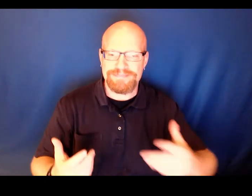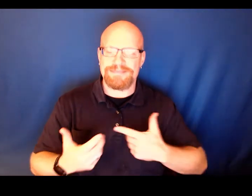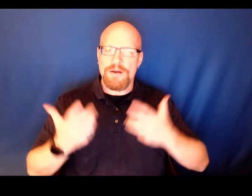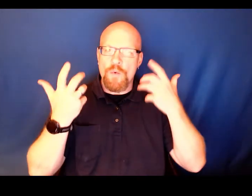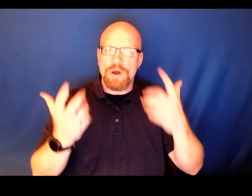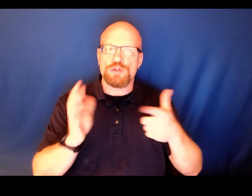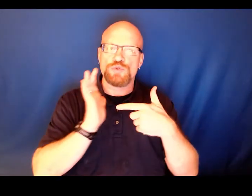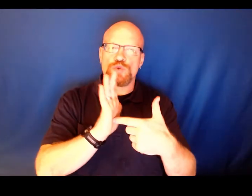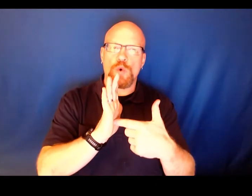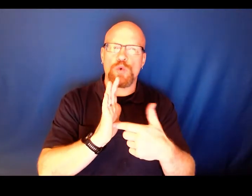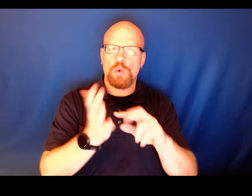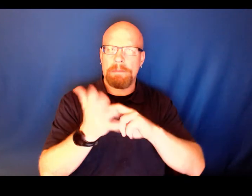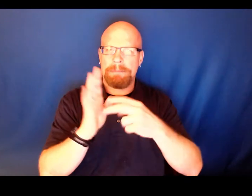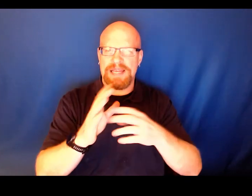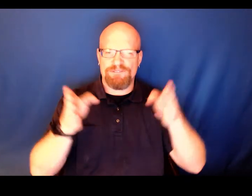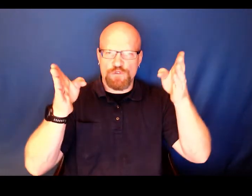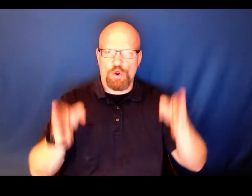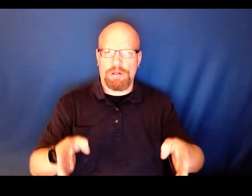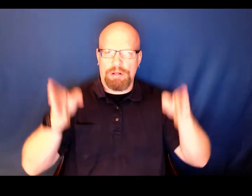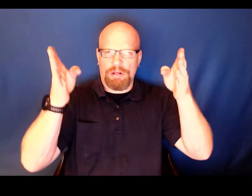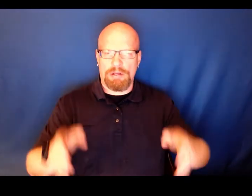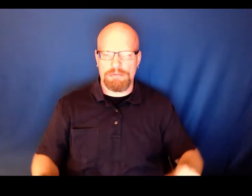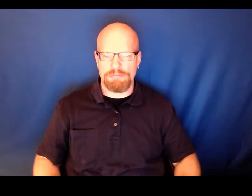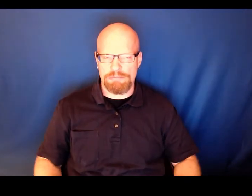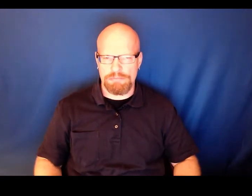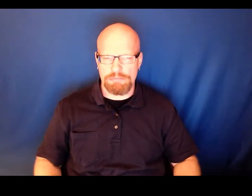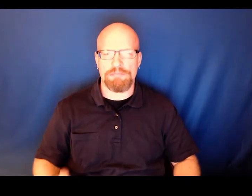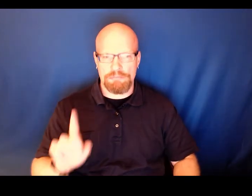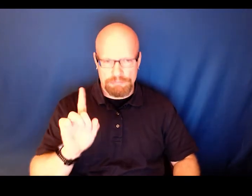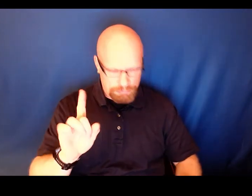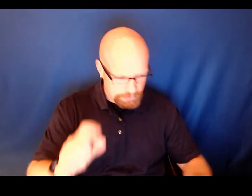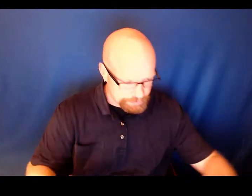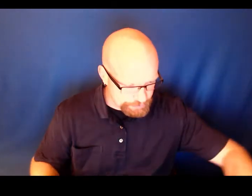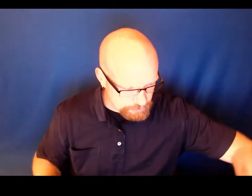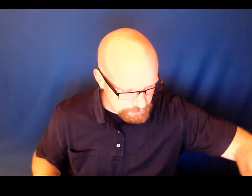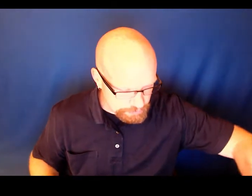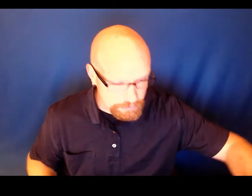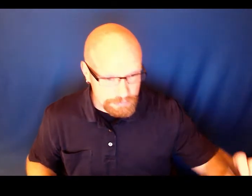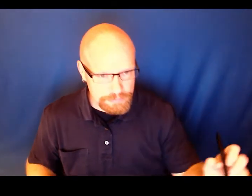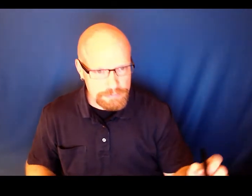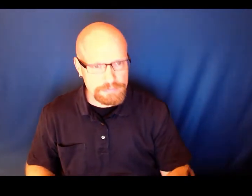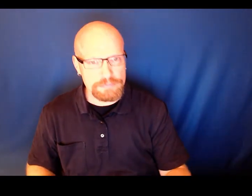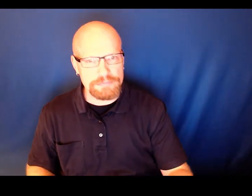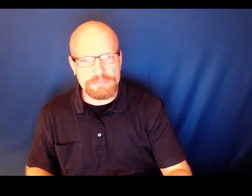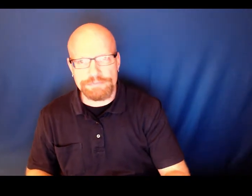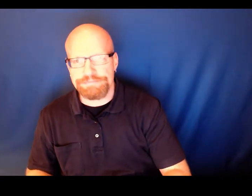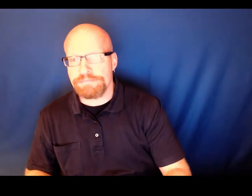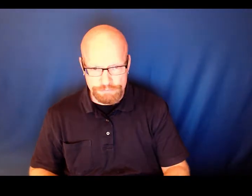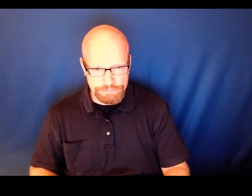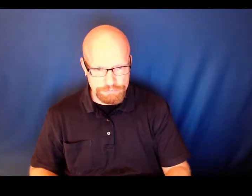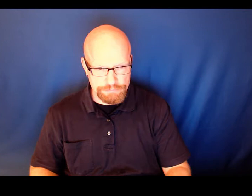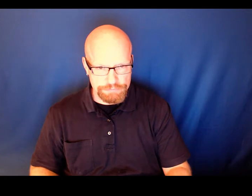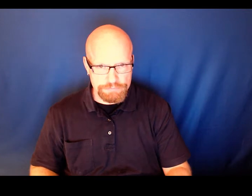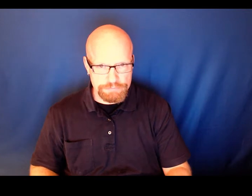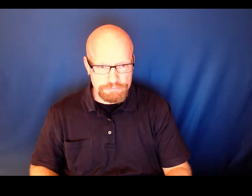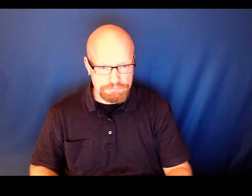Now, I want to show you what it means to add polynomials vertically.